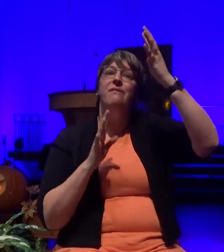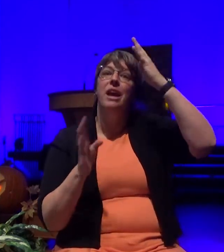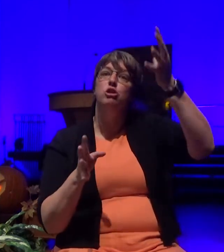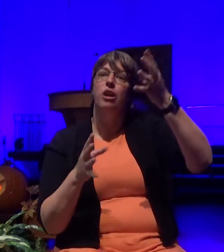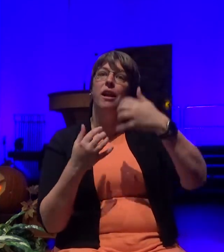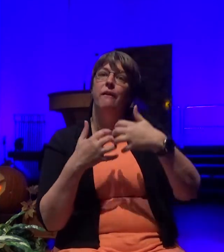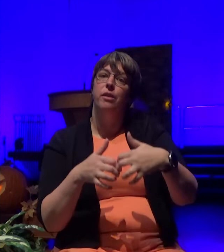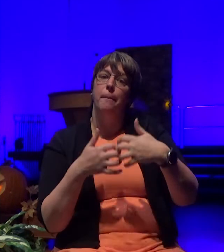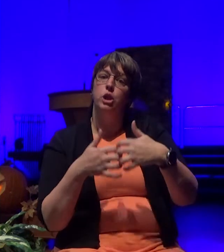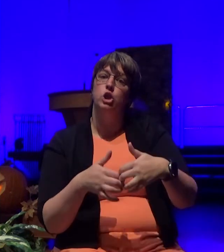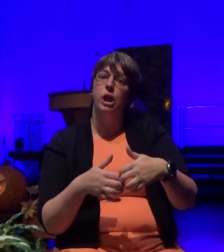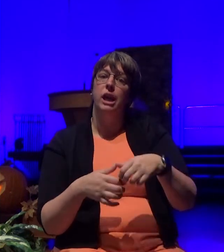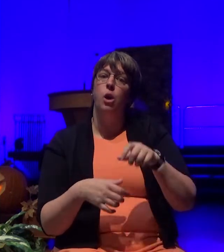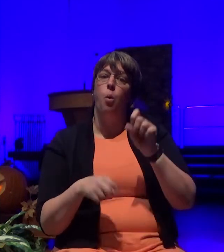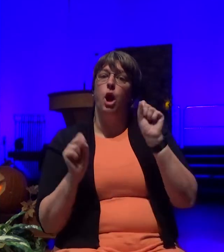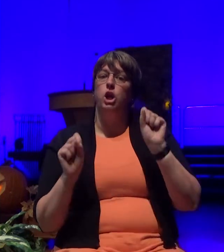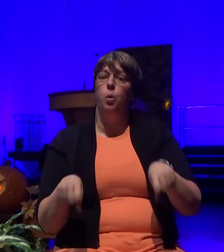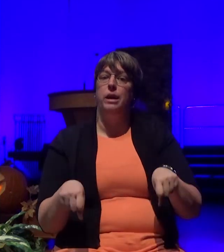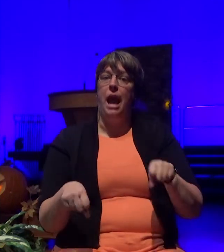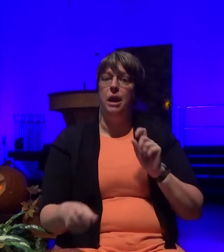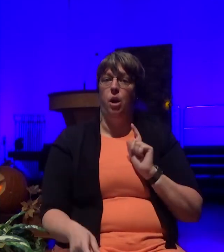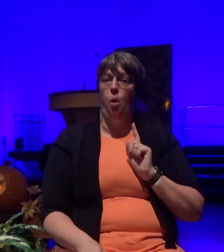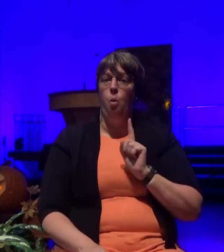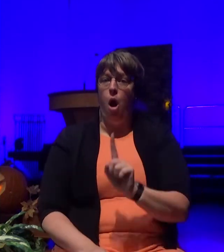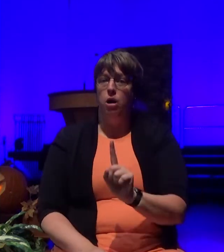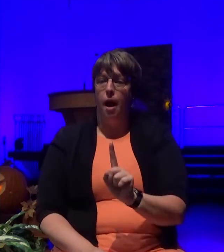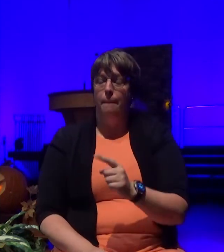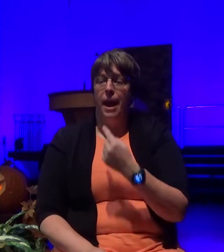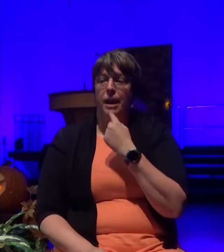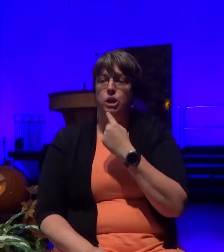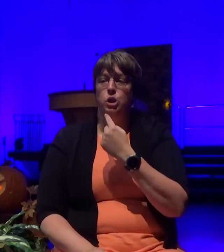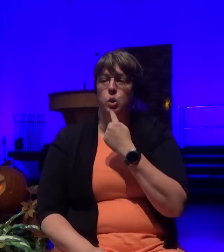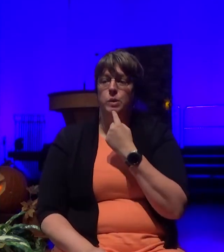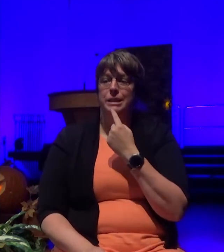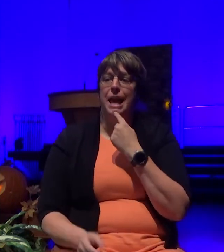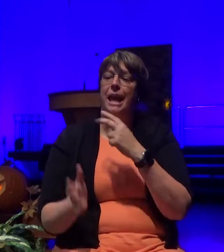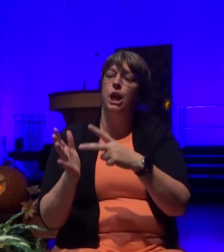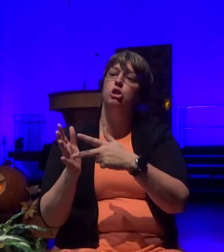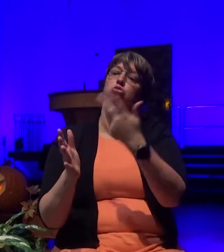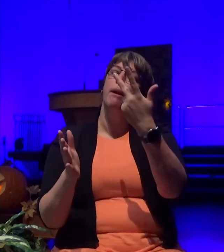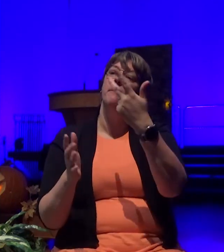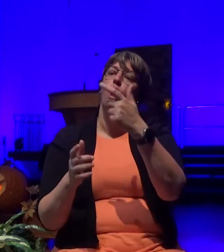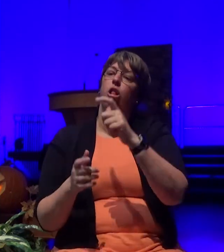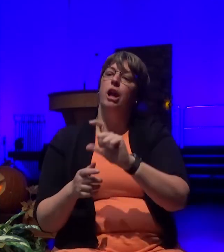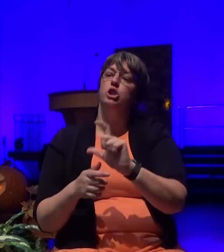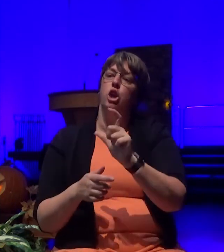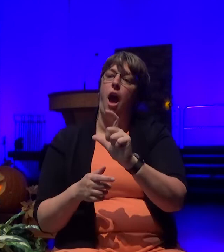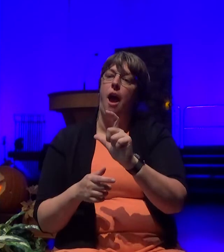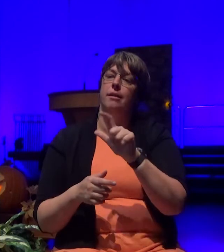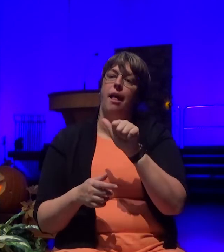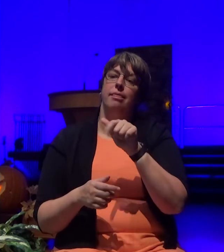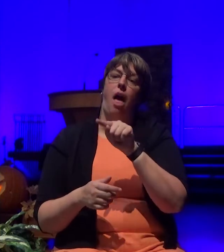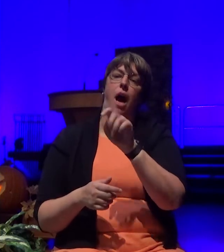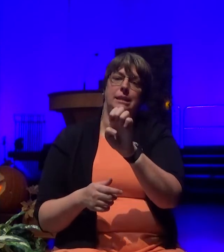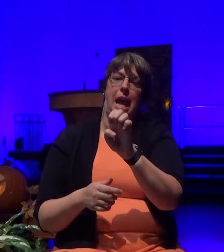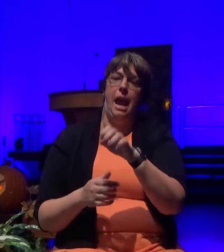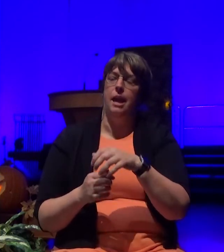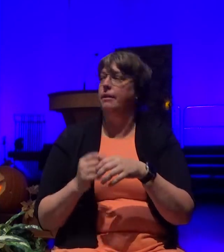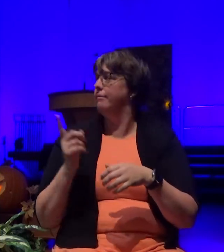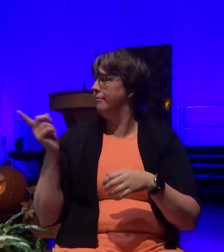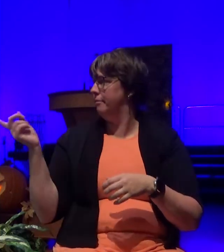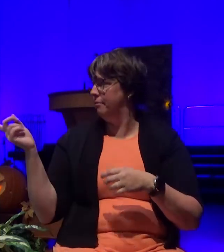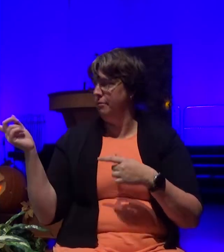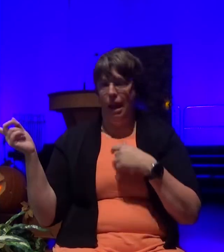just walk up to it and say, triple shot latte. See, it's not working quite yet. I'm